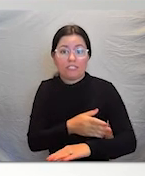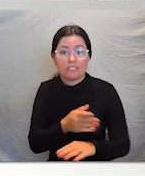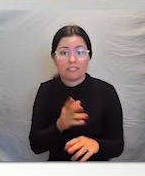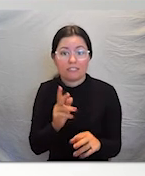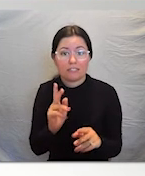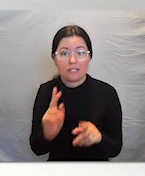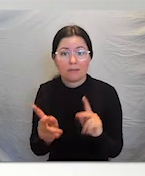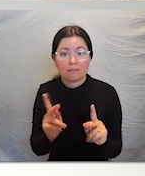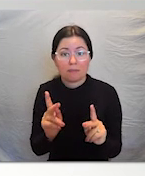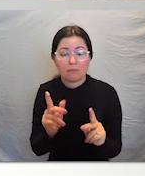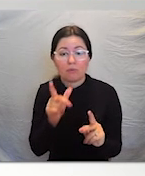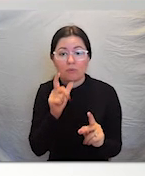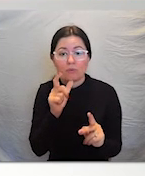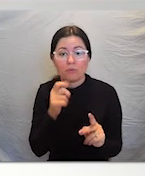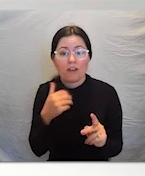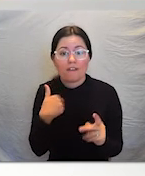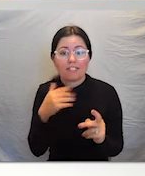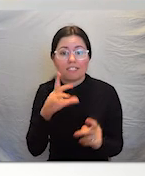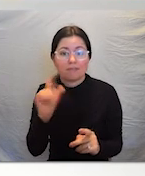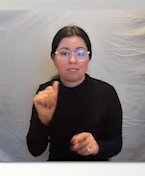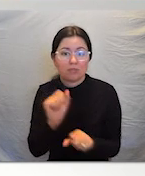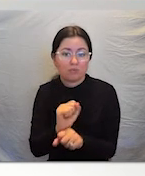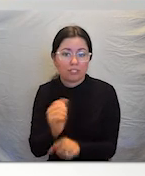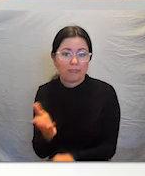inclusive mindset.